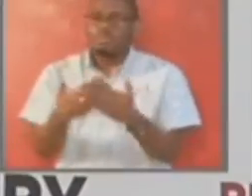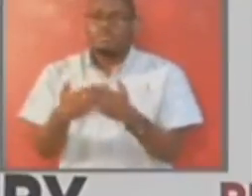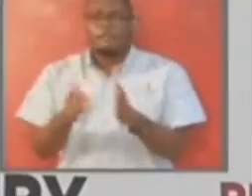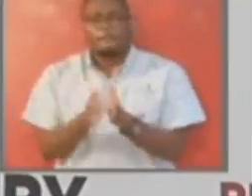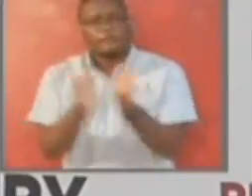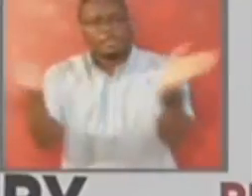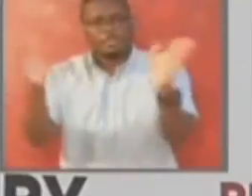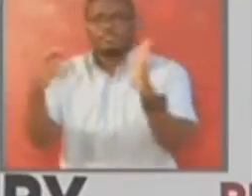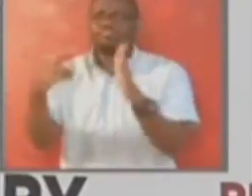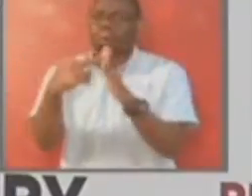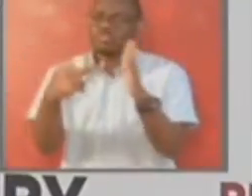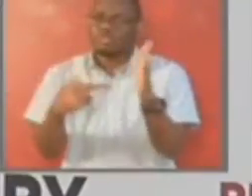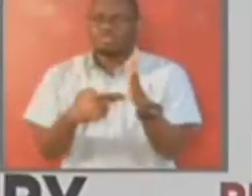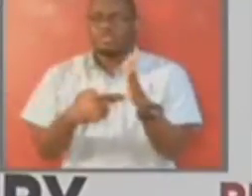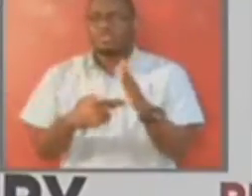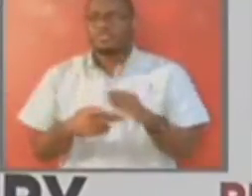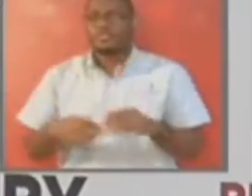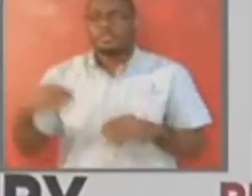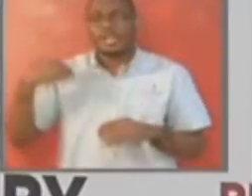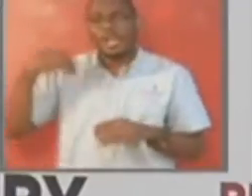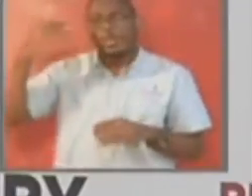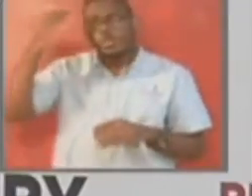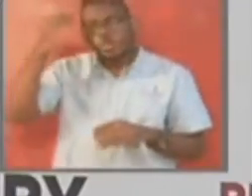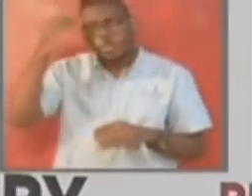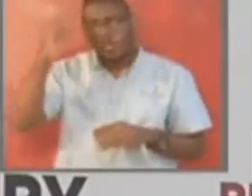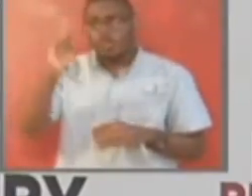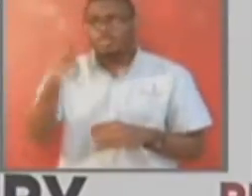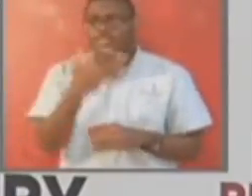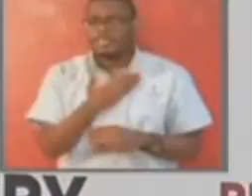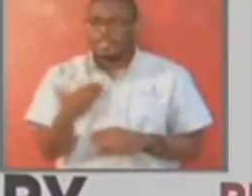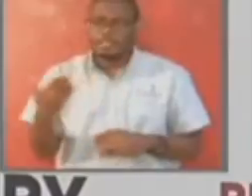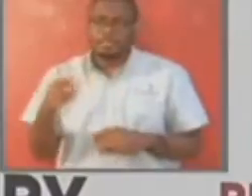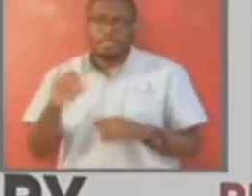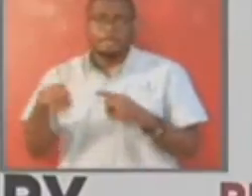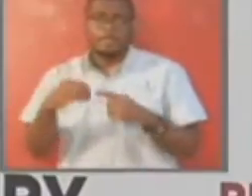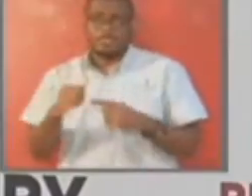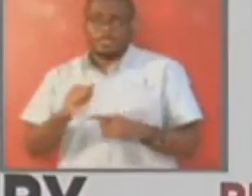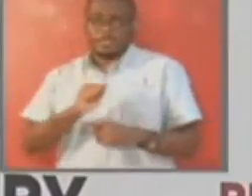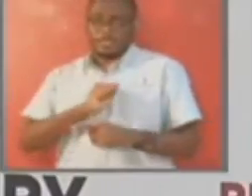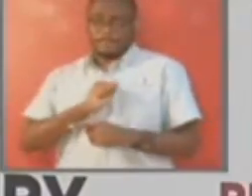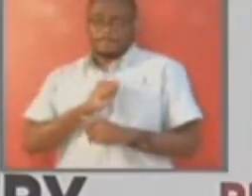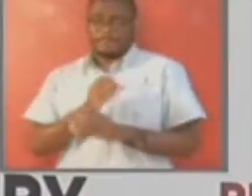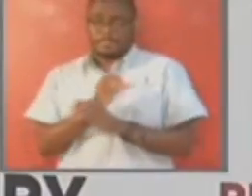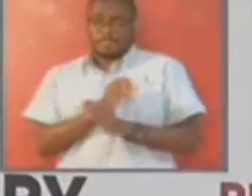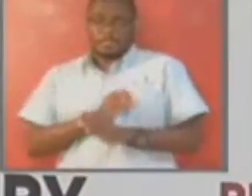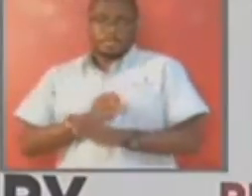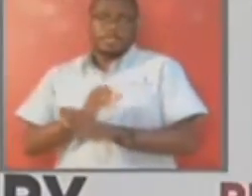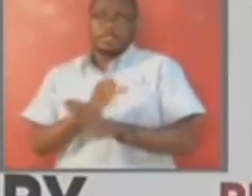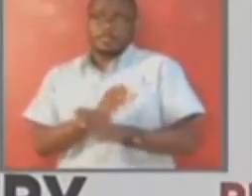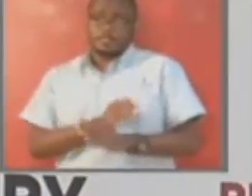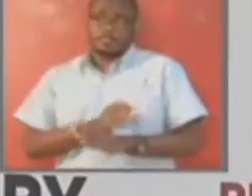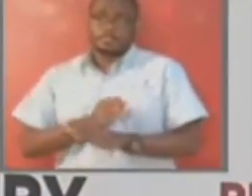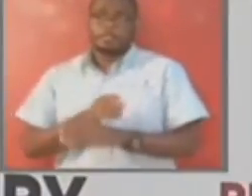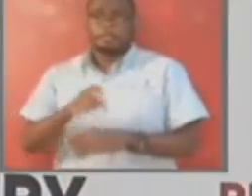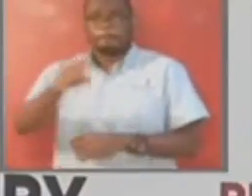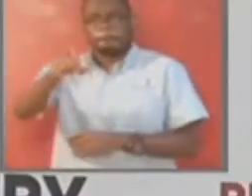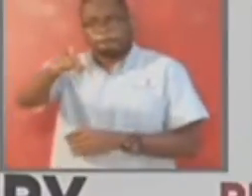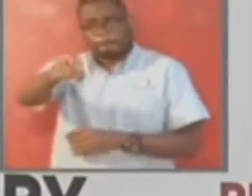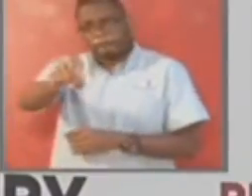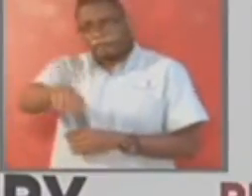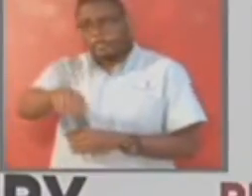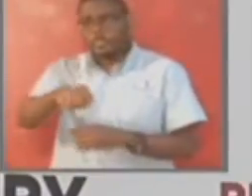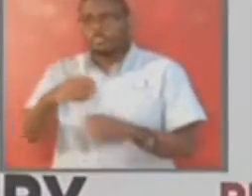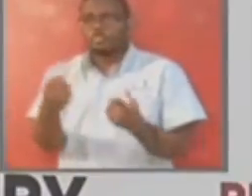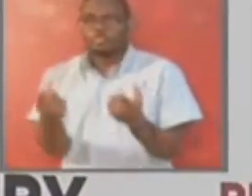And I know that one of the things that we talk about is something called self-care, where you literally have to take the time to do something for